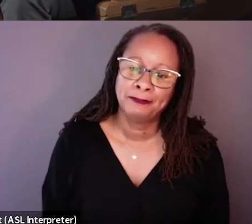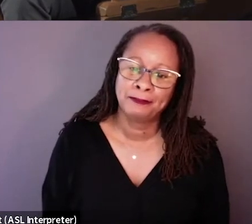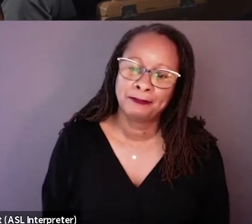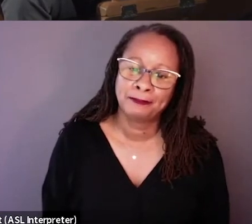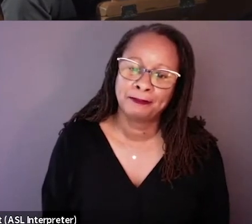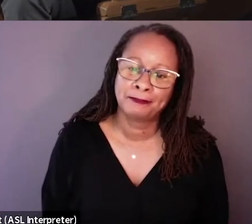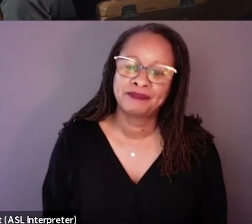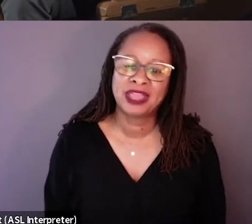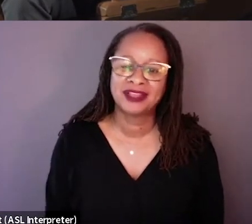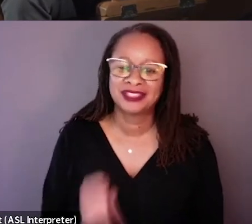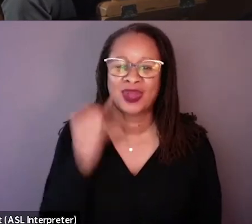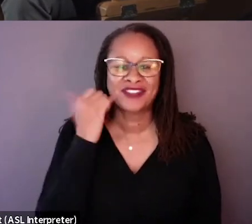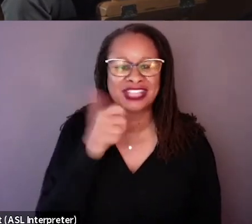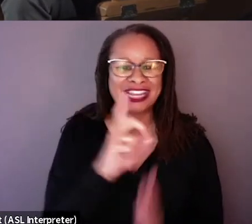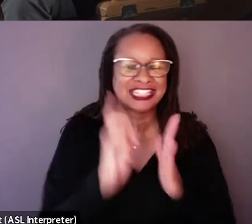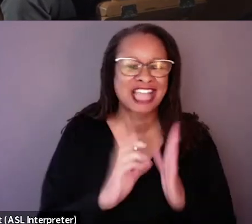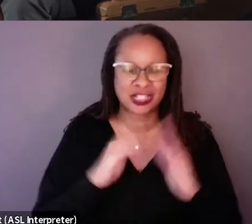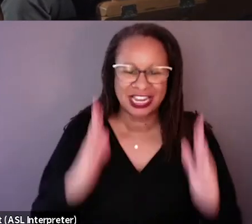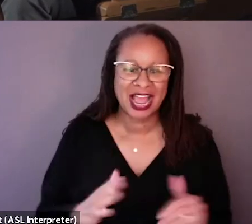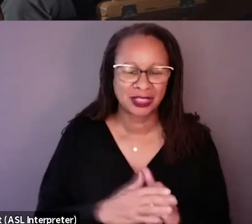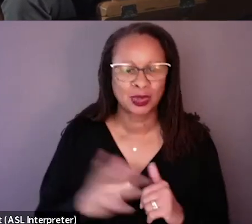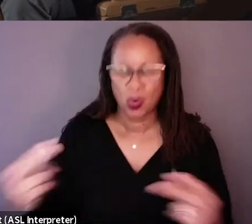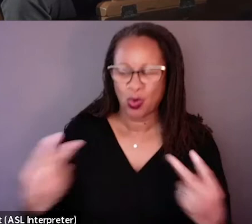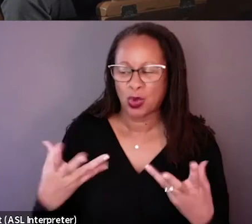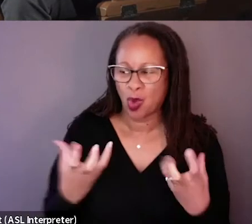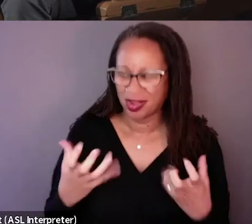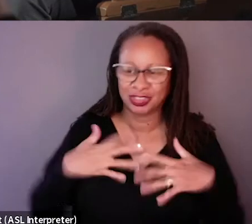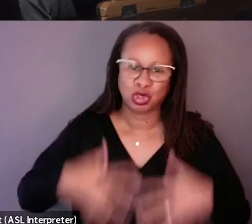for our suits as well. So if anyone can. Halloween's coming up.